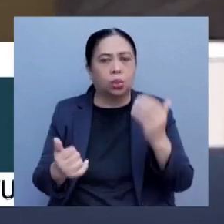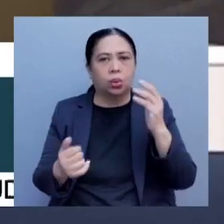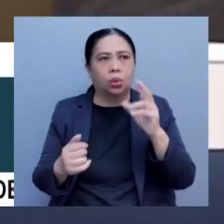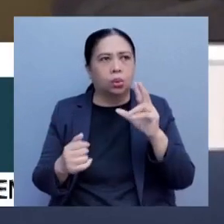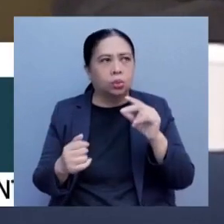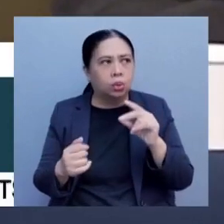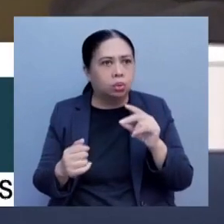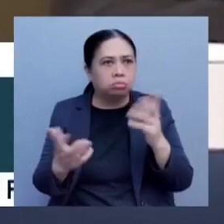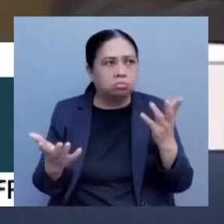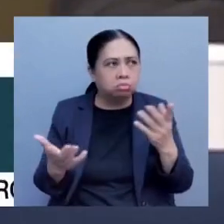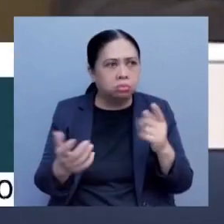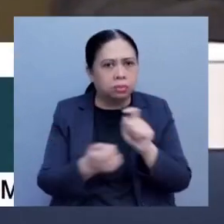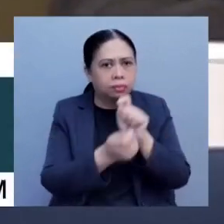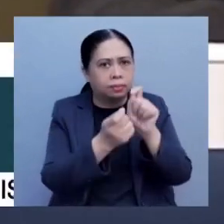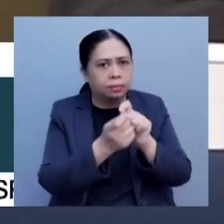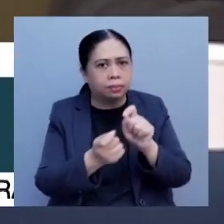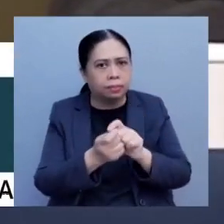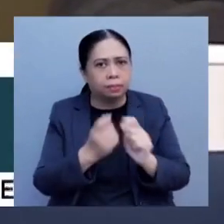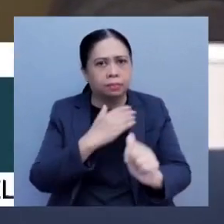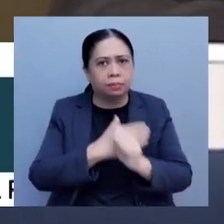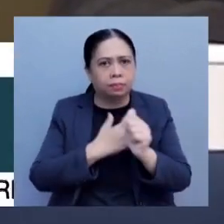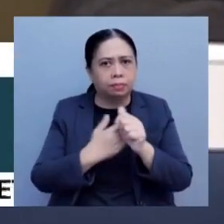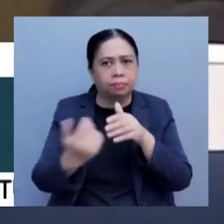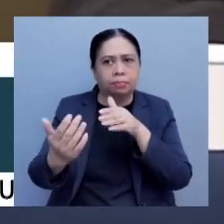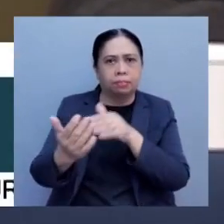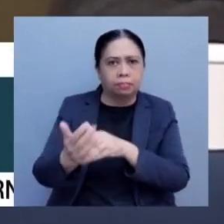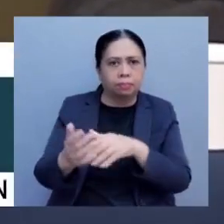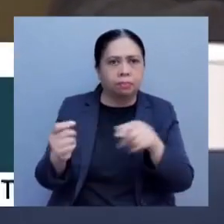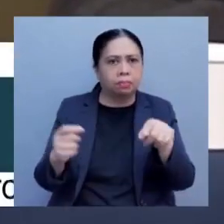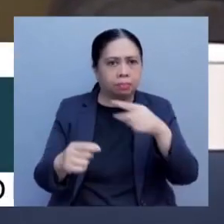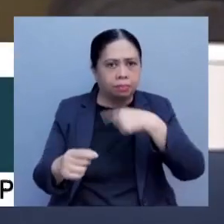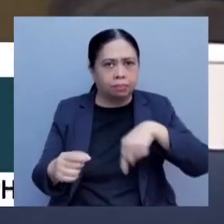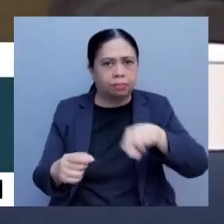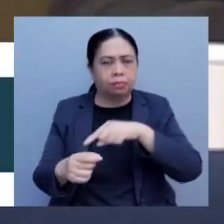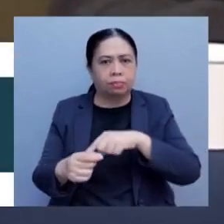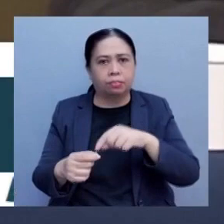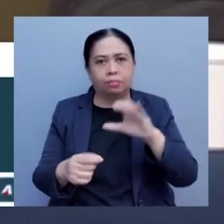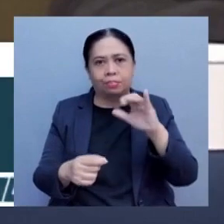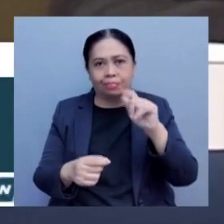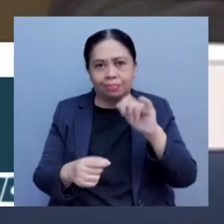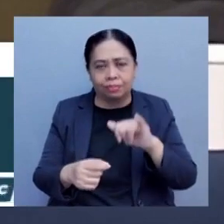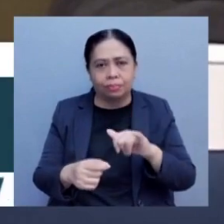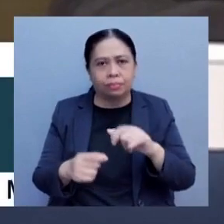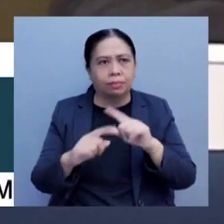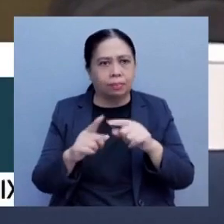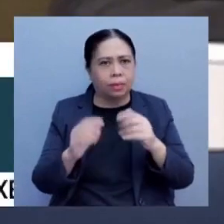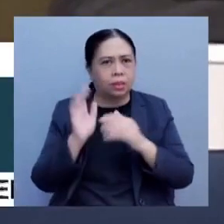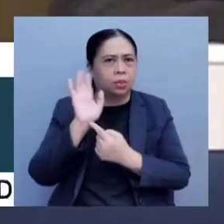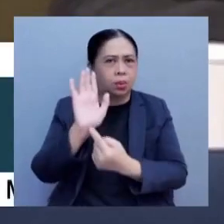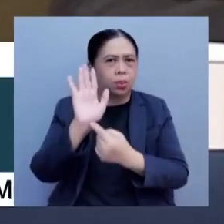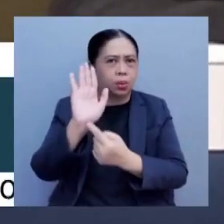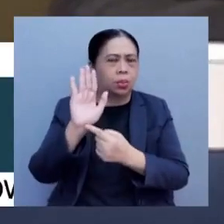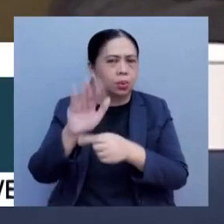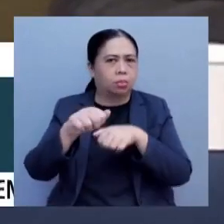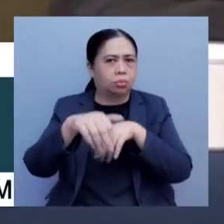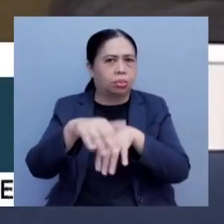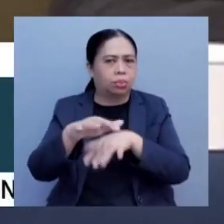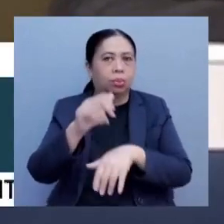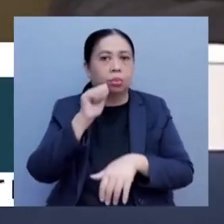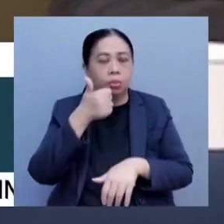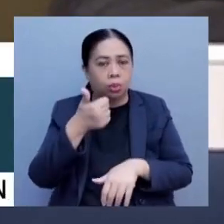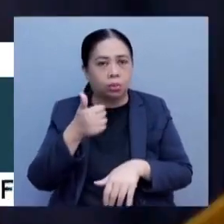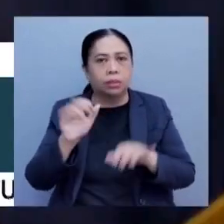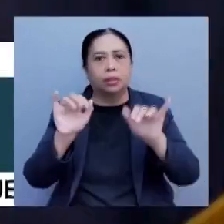credible or specific threats against our city. But with large-scale protests planned for tomorrow, we must